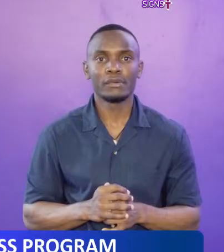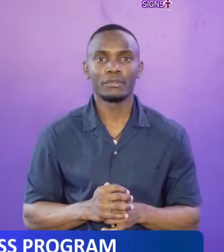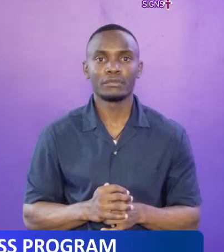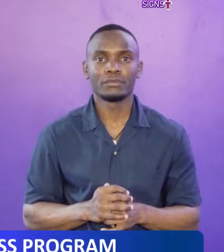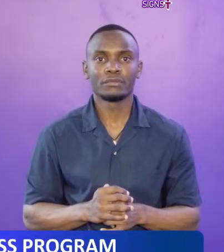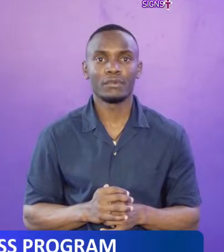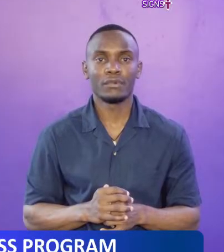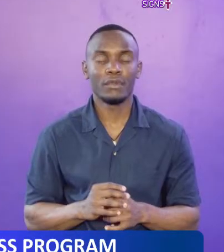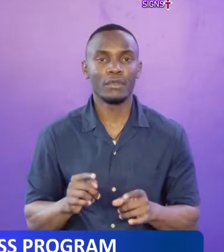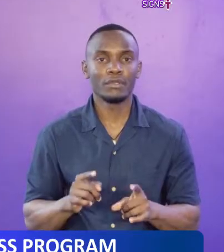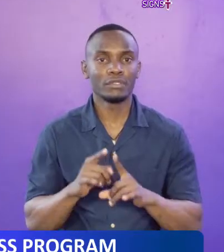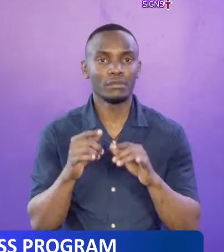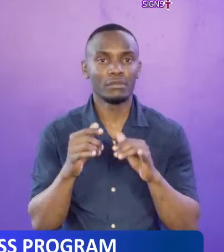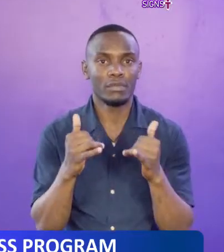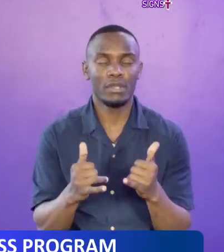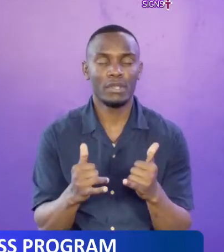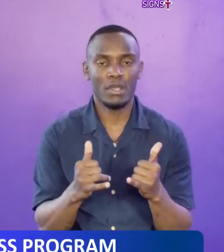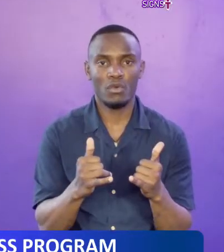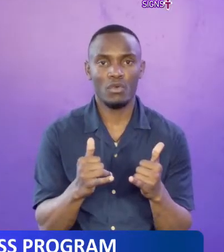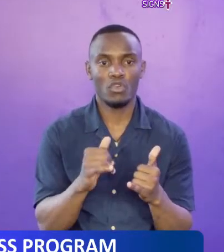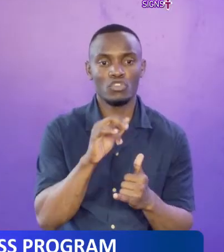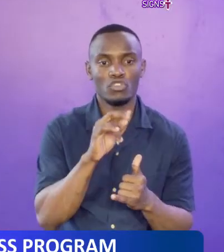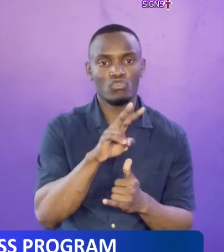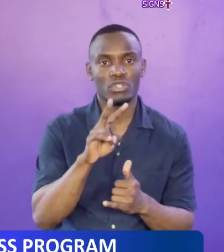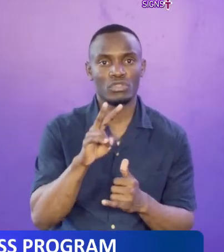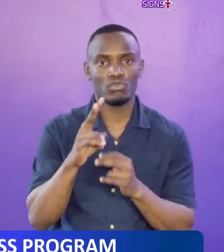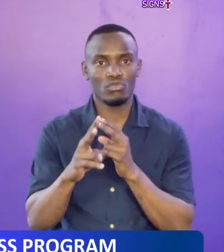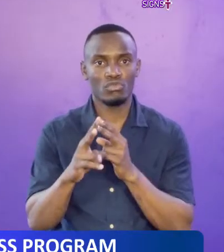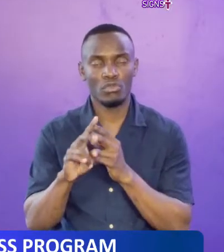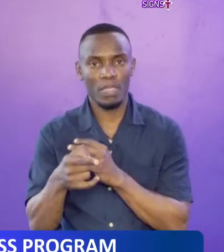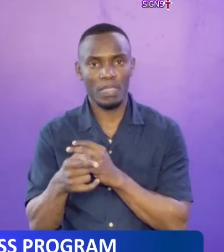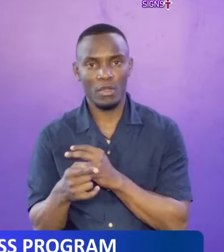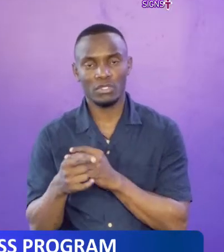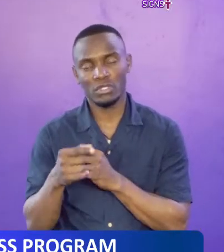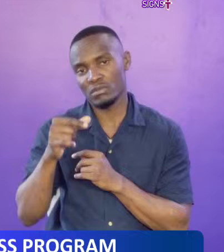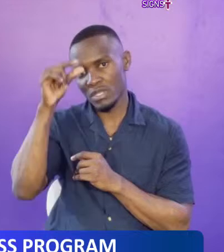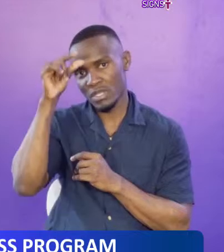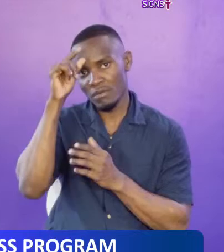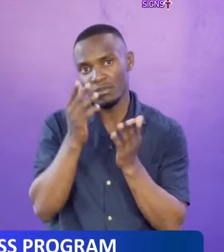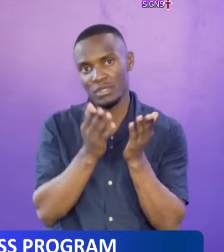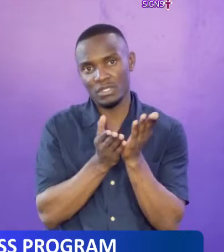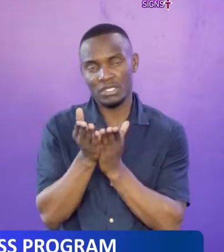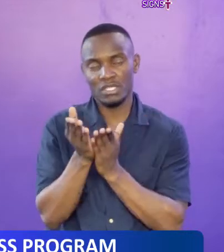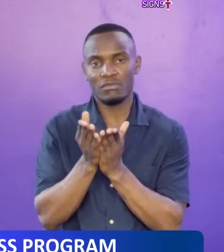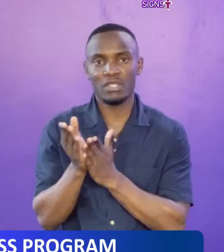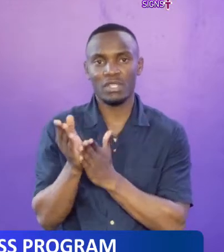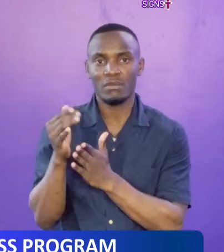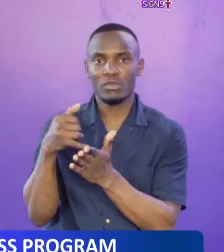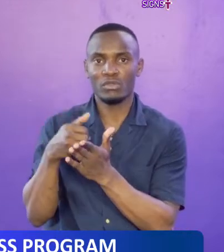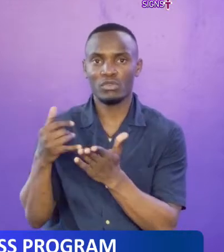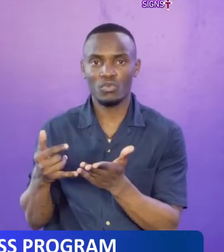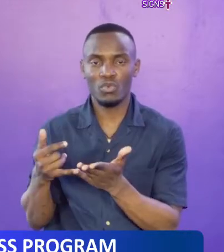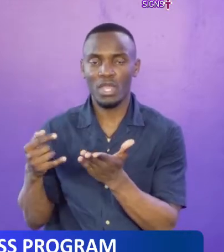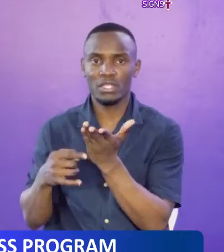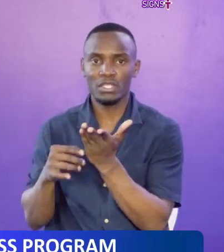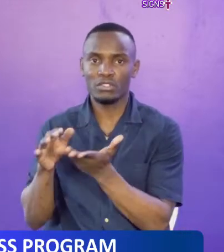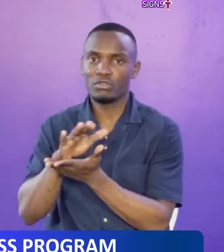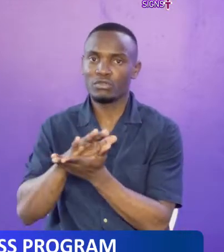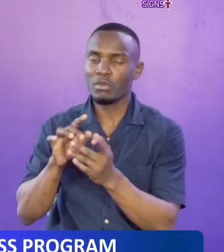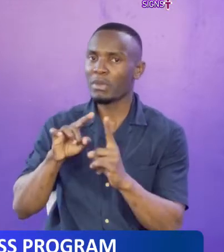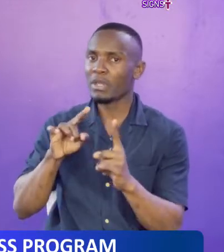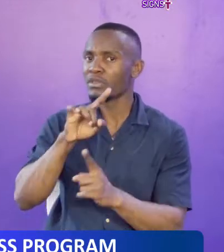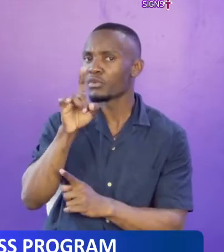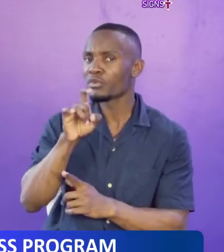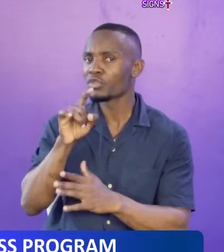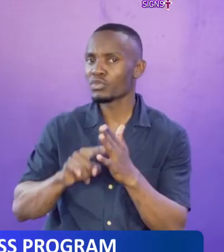government services have been placed on the digital space. But are they accessible? So our